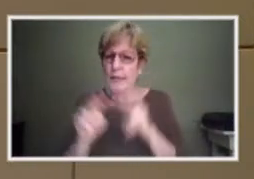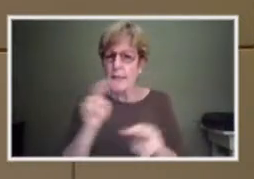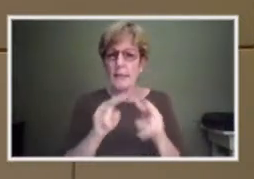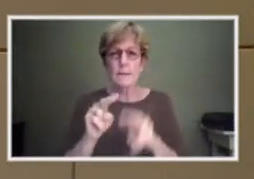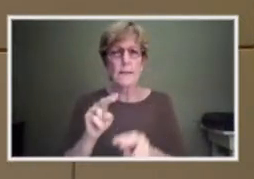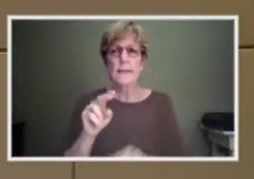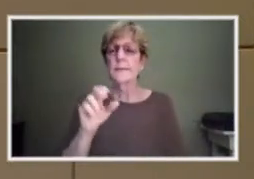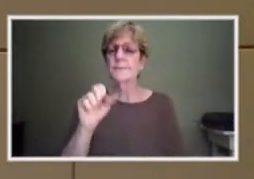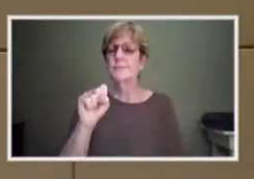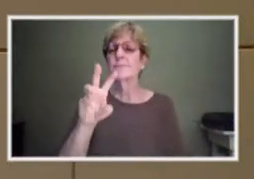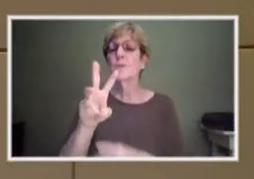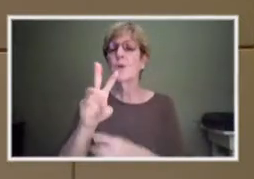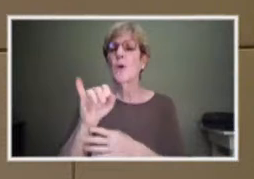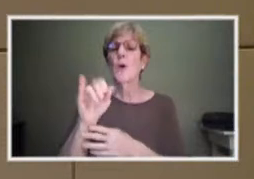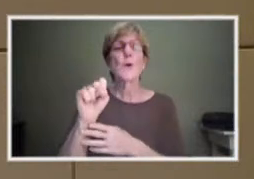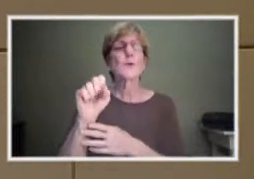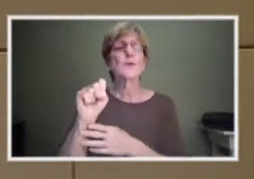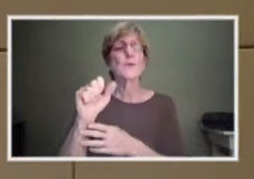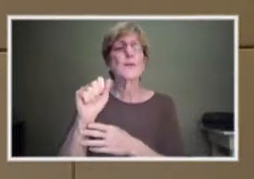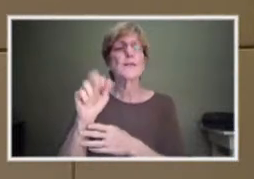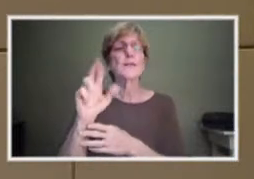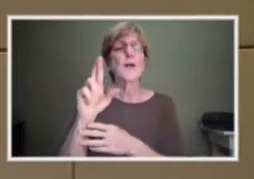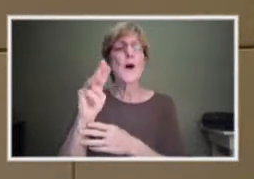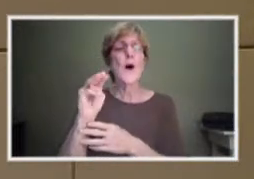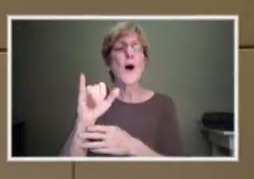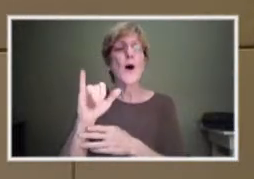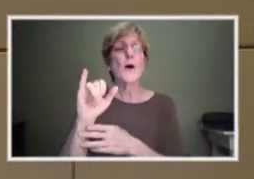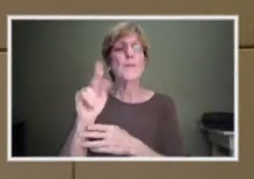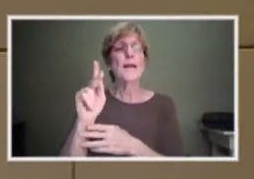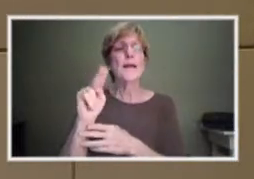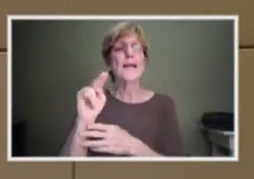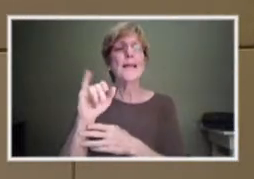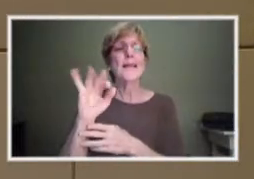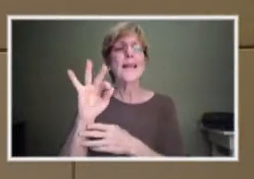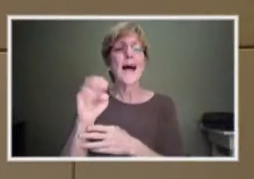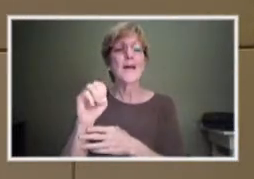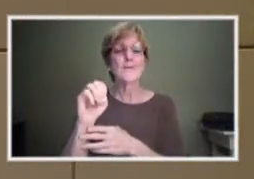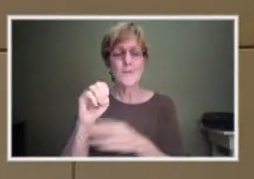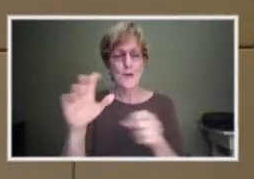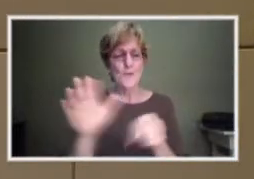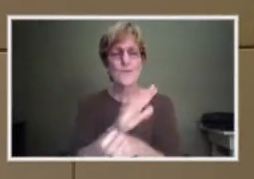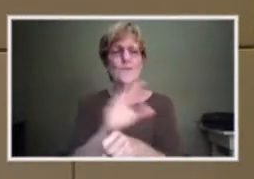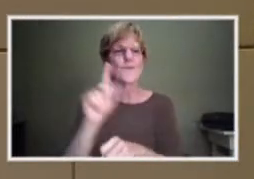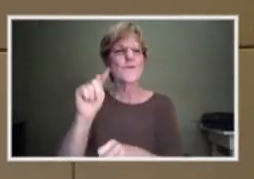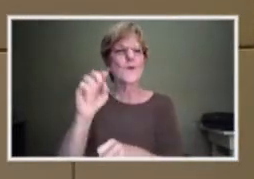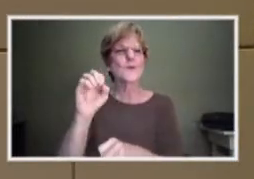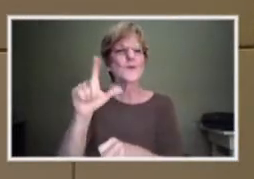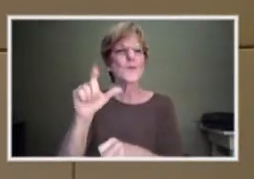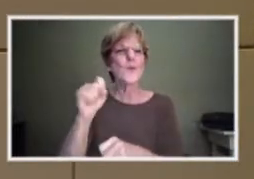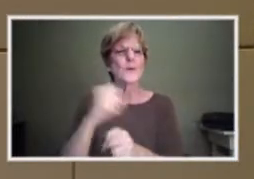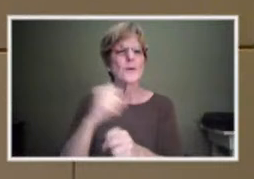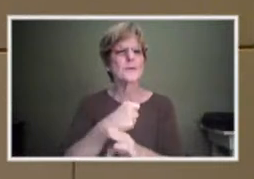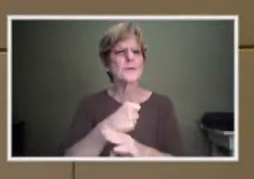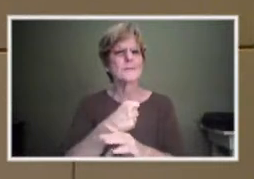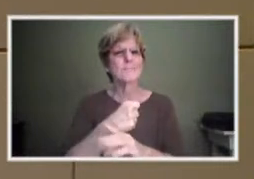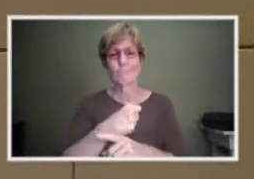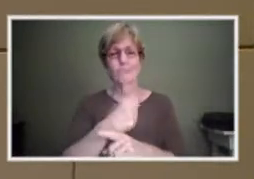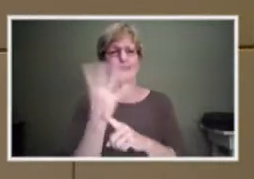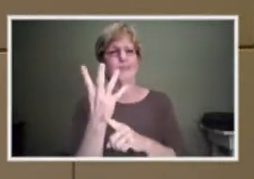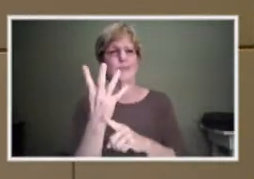knife. And I really do think we add a tool to that knife year after